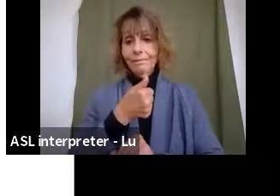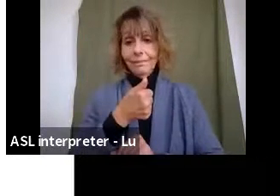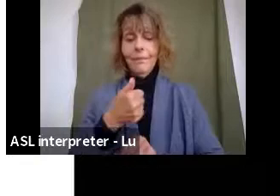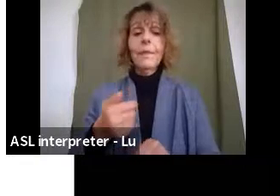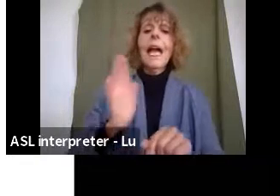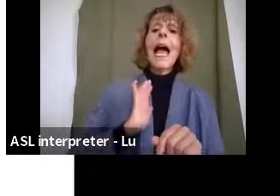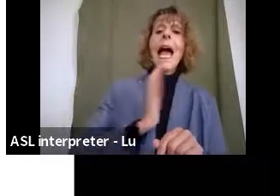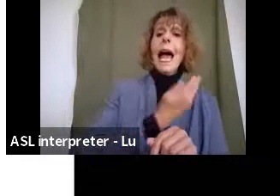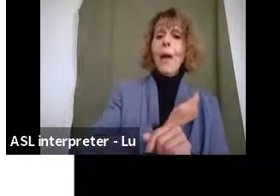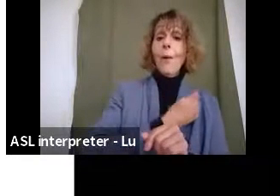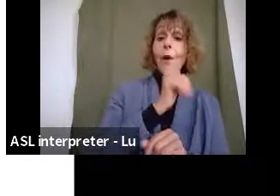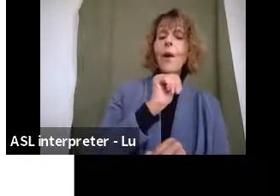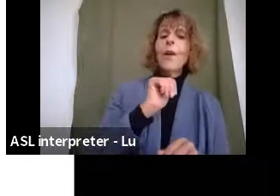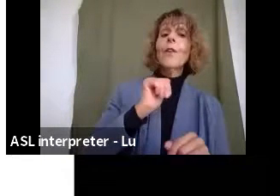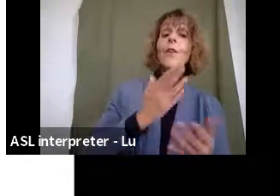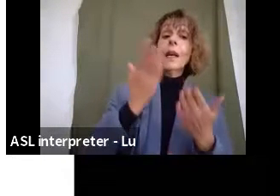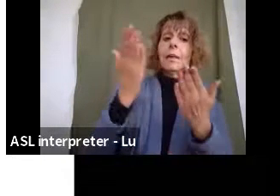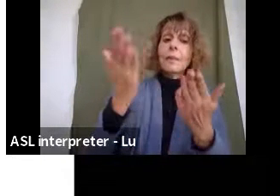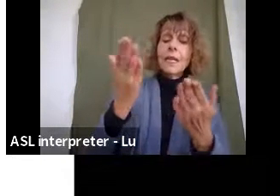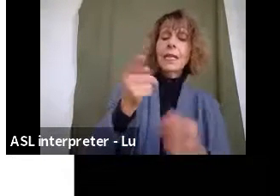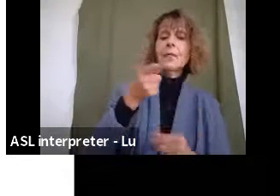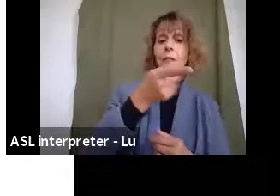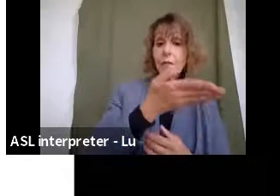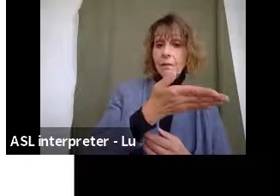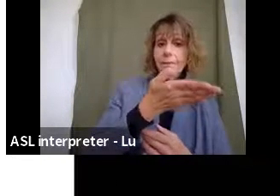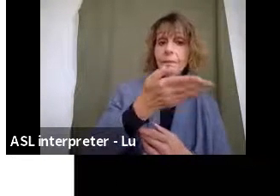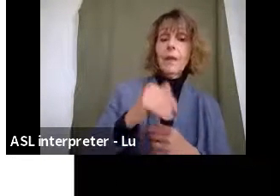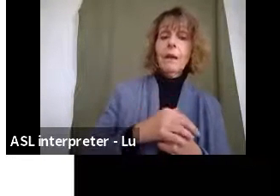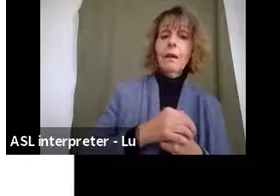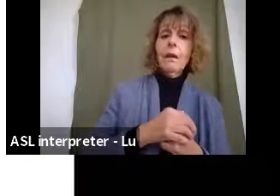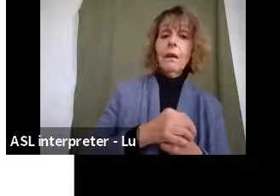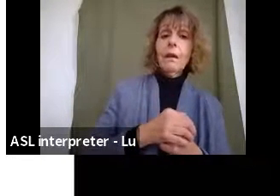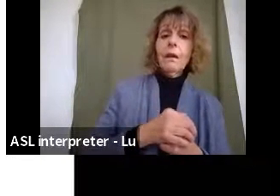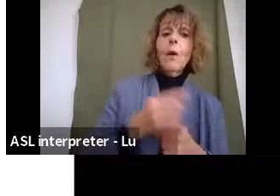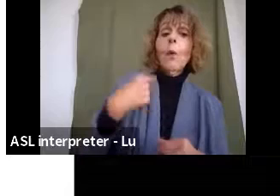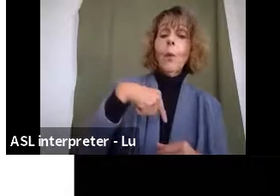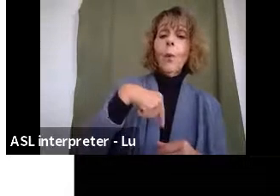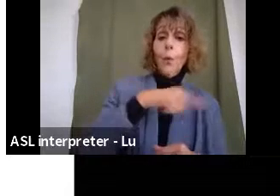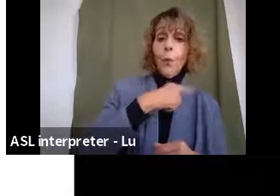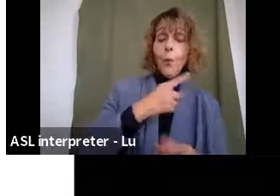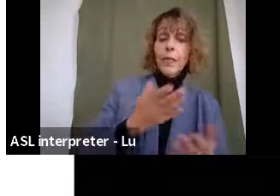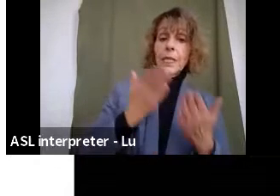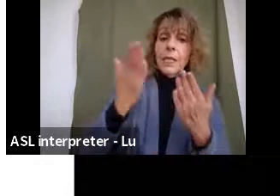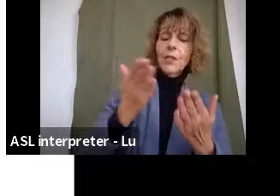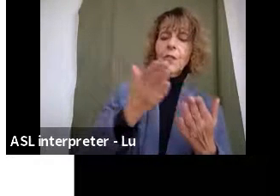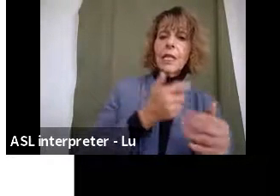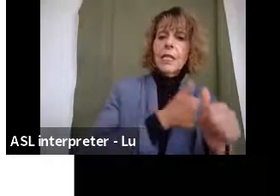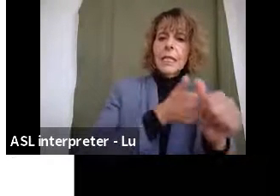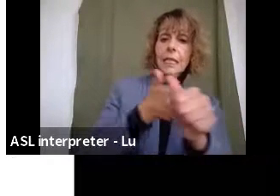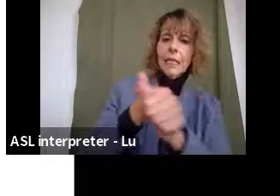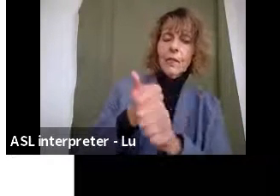on the healthcare provider's website, that there be a information